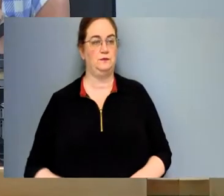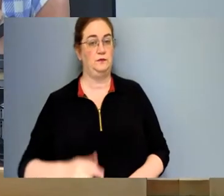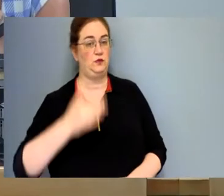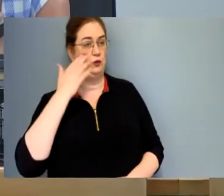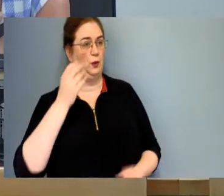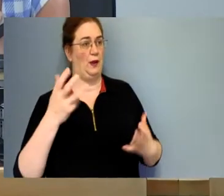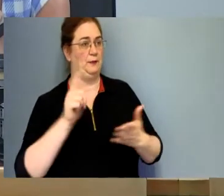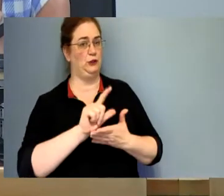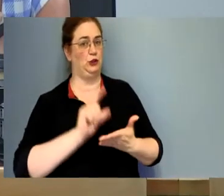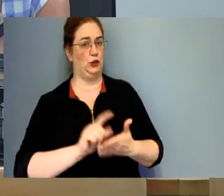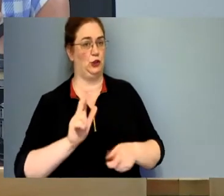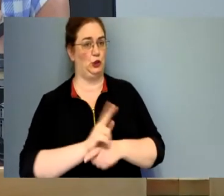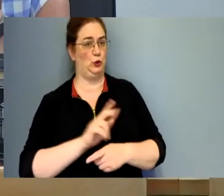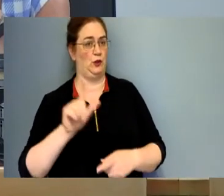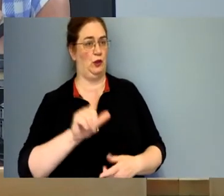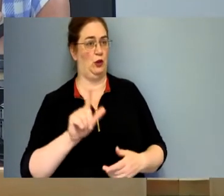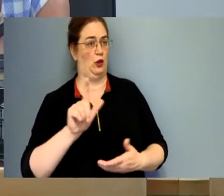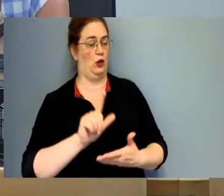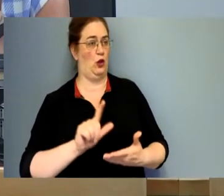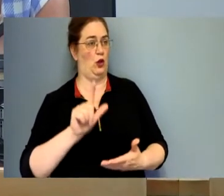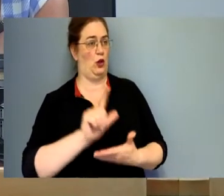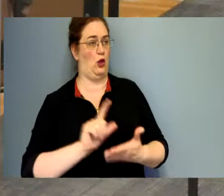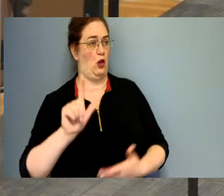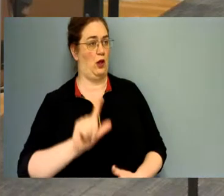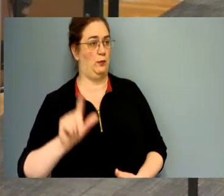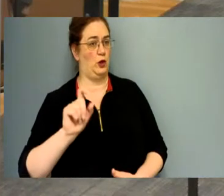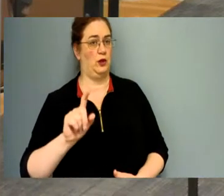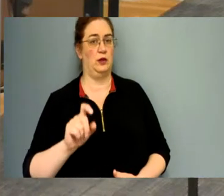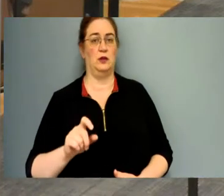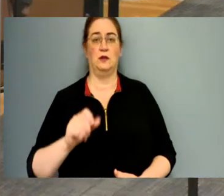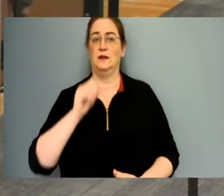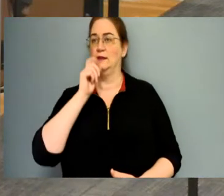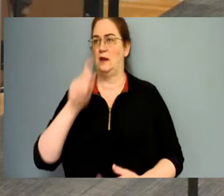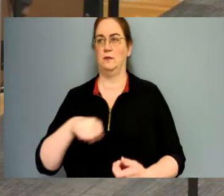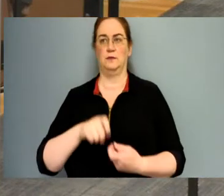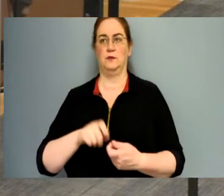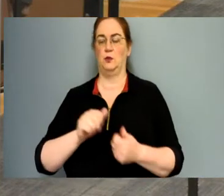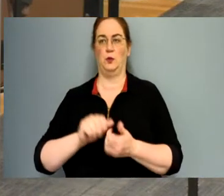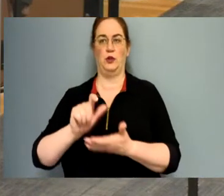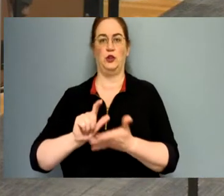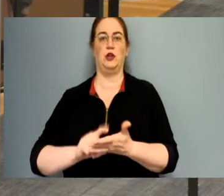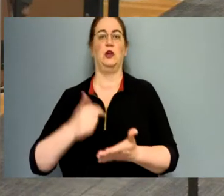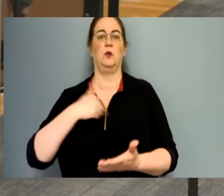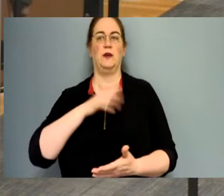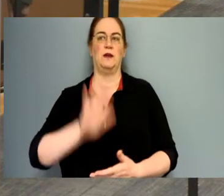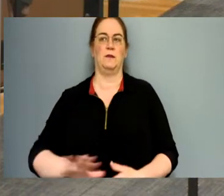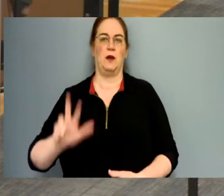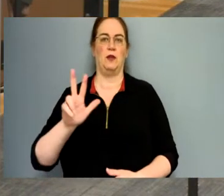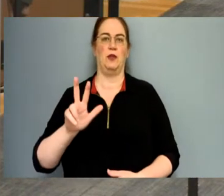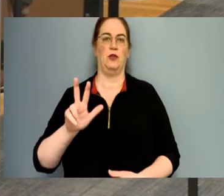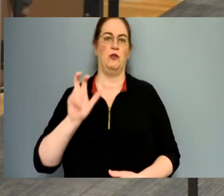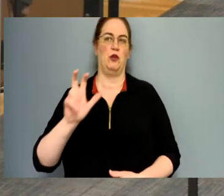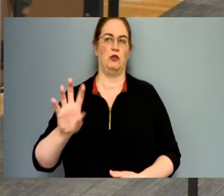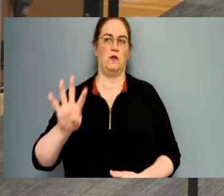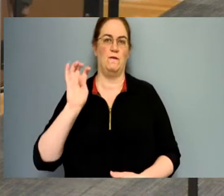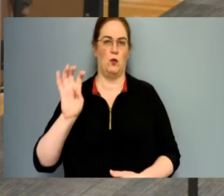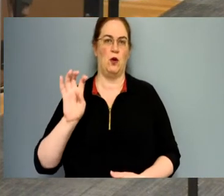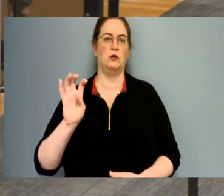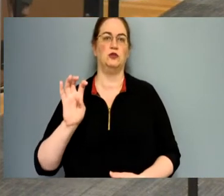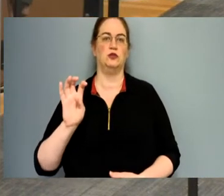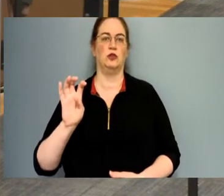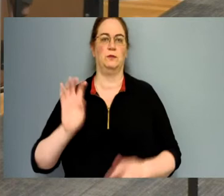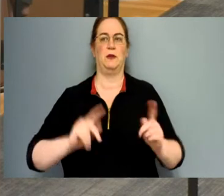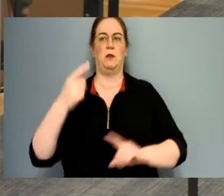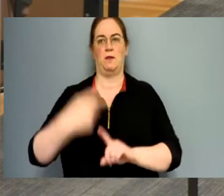many attorneys are using the law library? Not particularly with the attorneys. We get about 300 to 400 people a